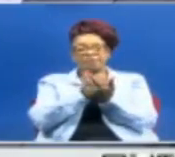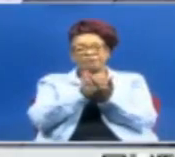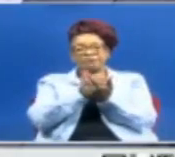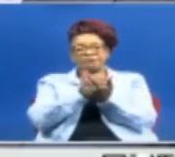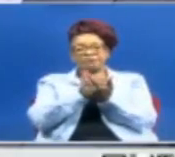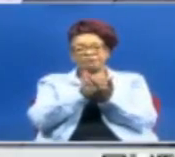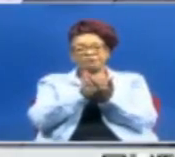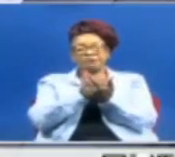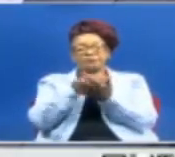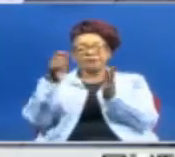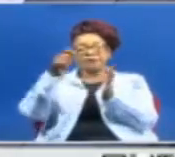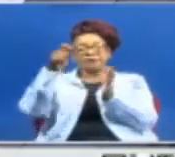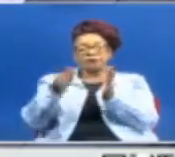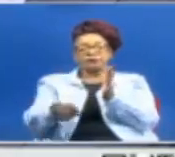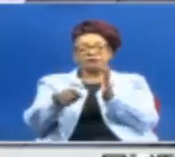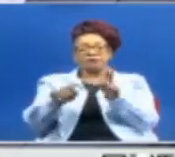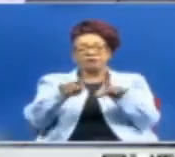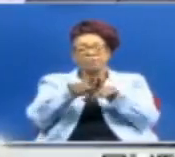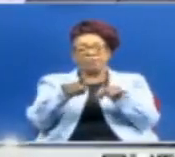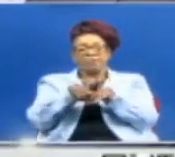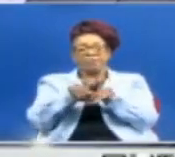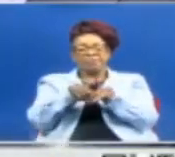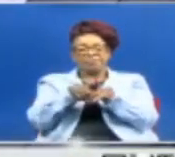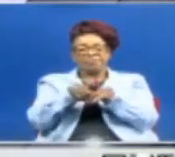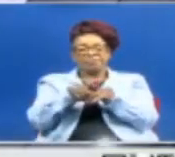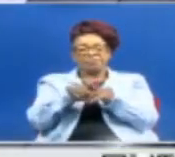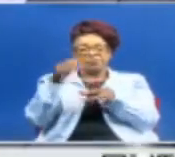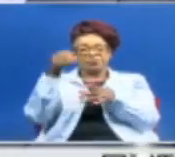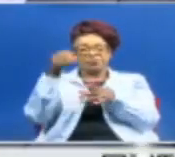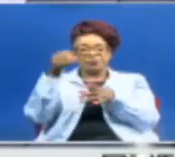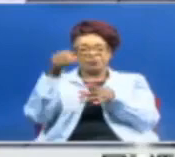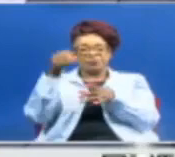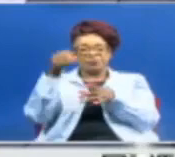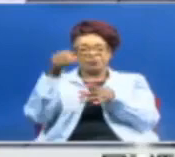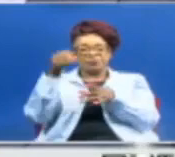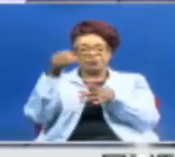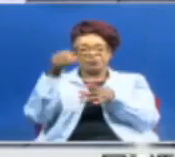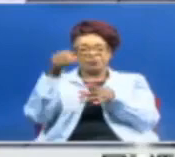judiciary also seems to suggest is fake.